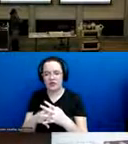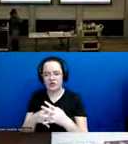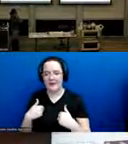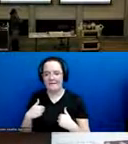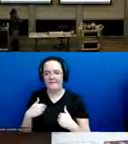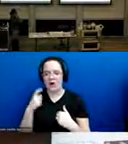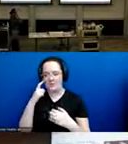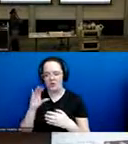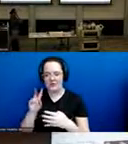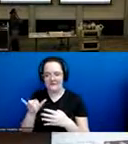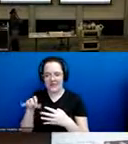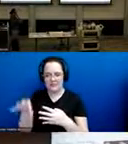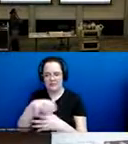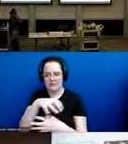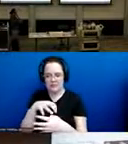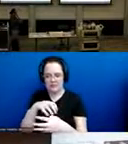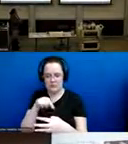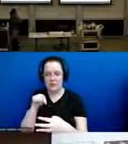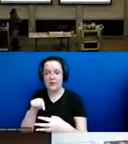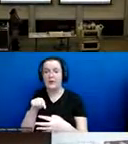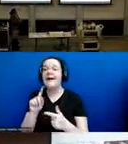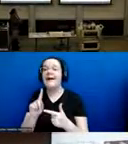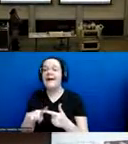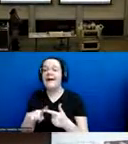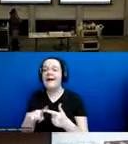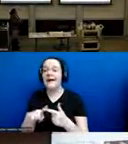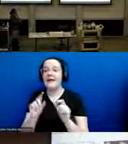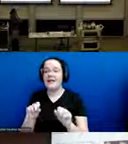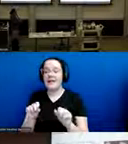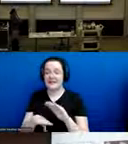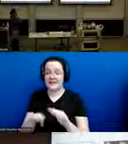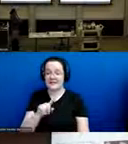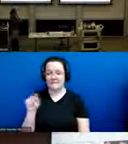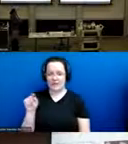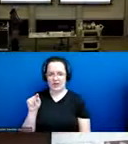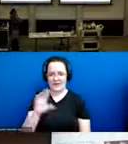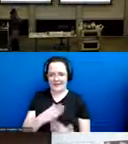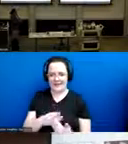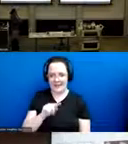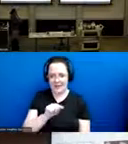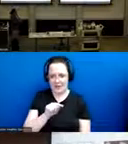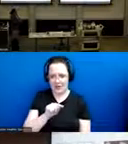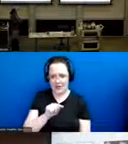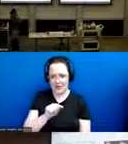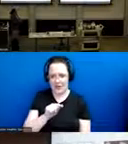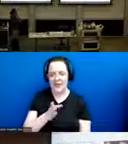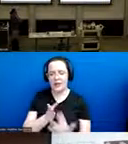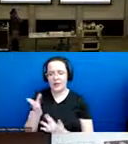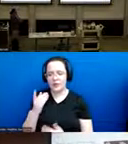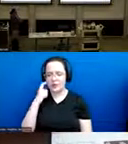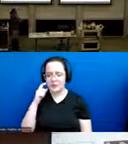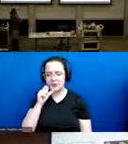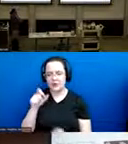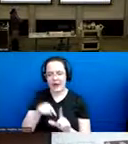surrounding it. So then what you can do here is basically come with a photon that is coming here, and then through an optical nonlinearity, route